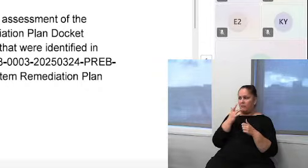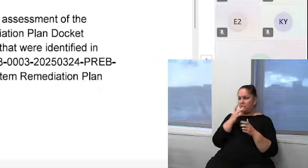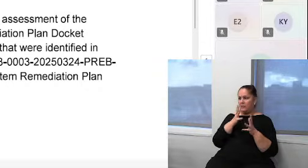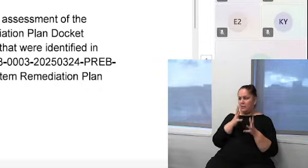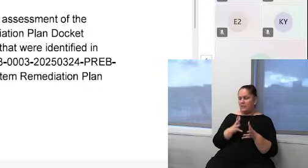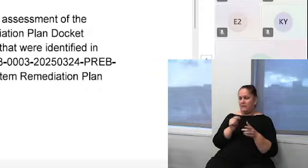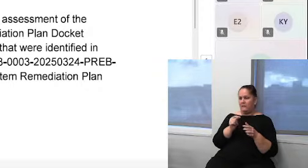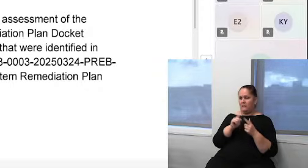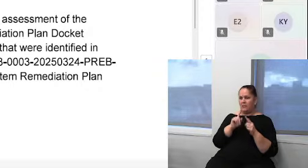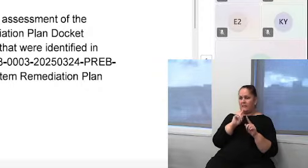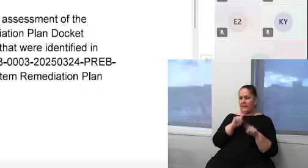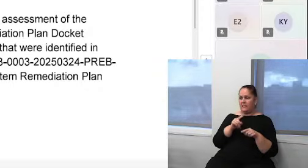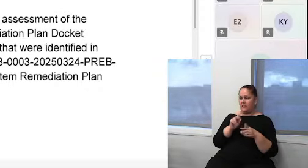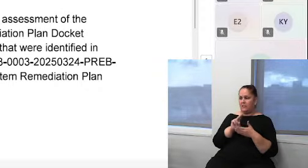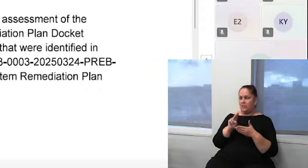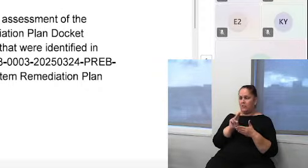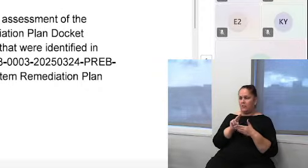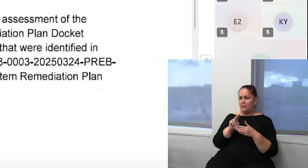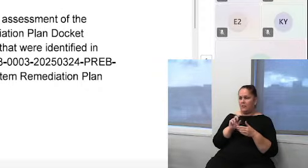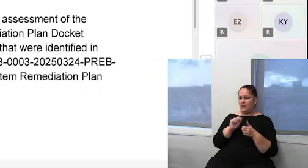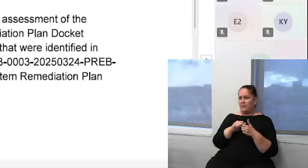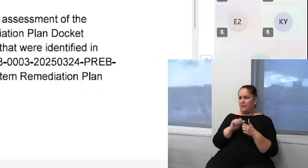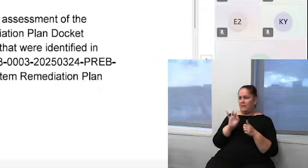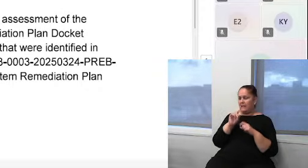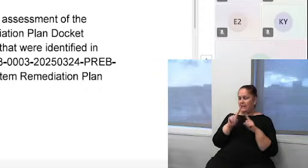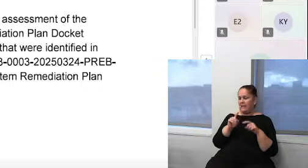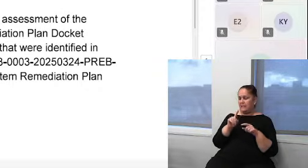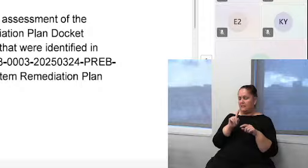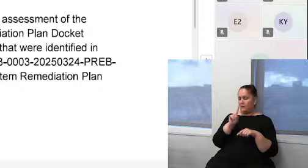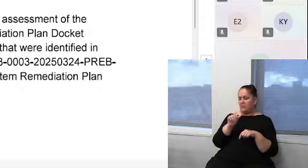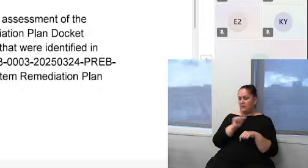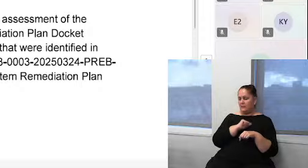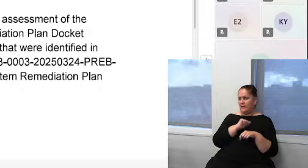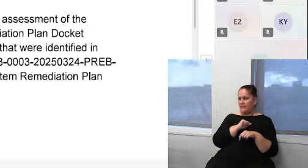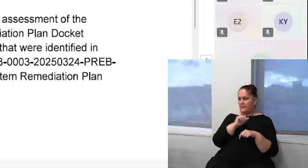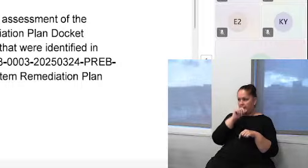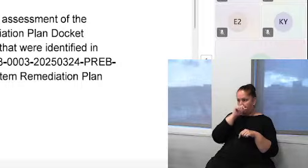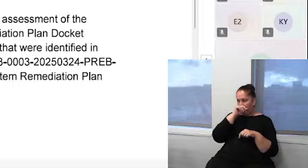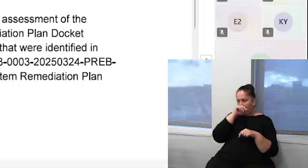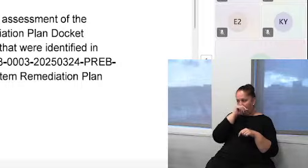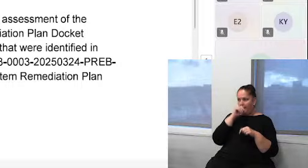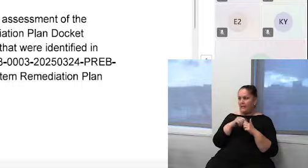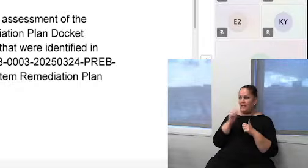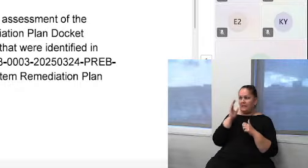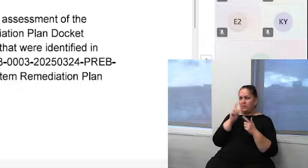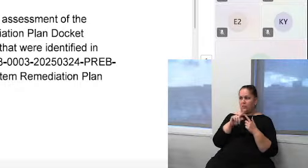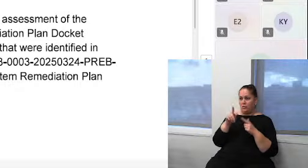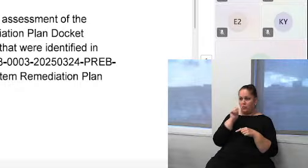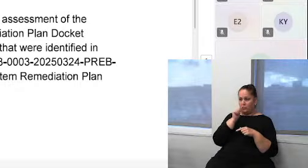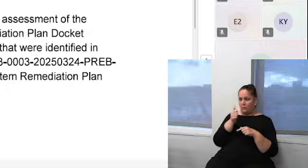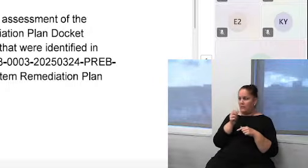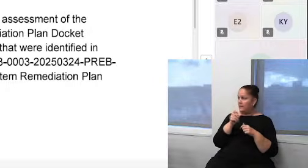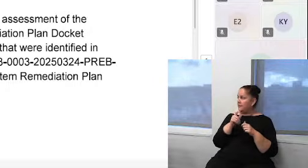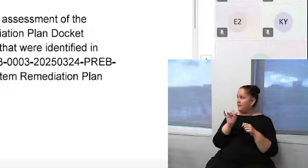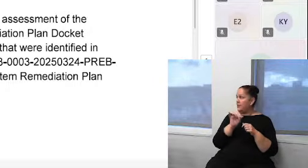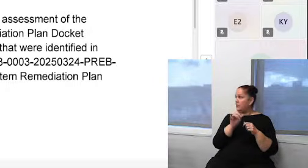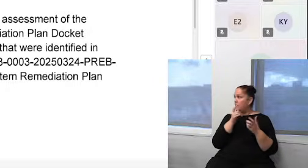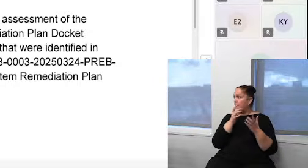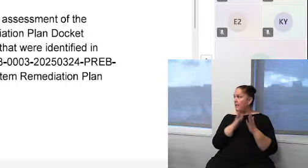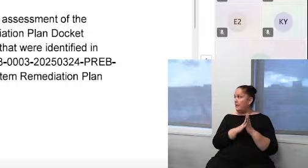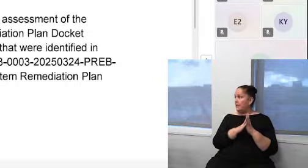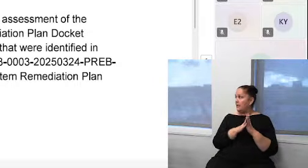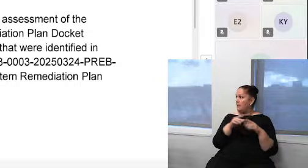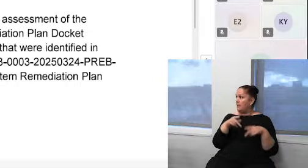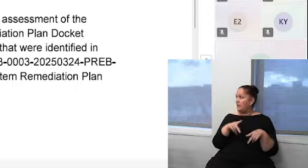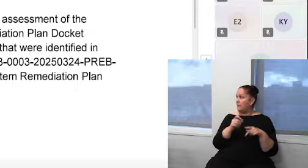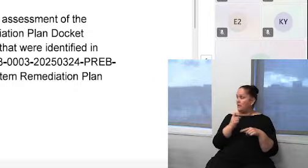you, I'd rather leave it because I found the answers useful and wished I'd asked those questions myself. Let's listen to you tomorrow, sir. Thank you.